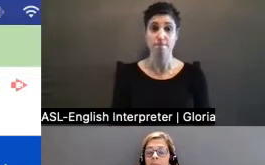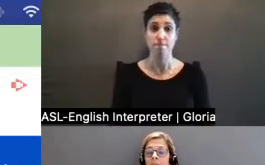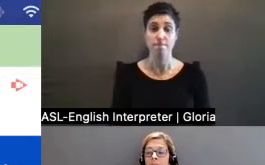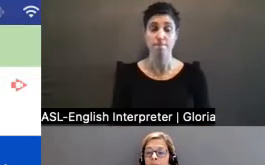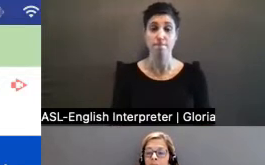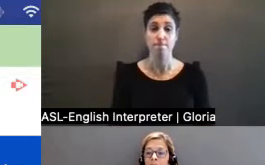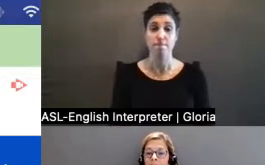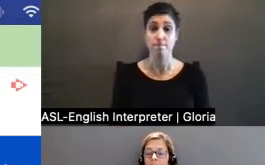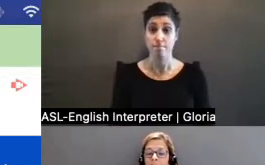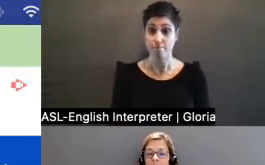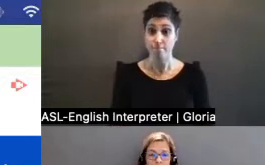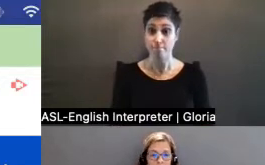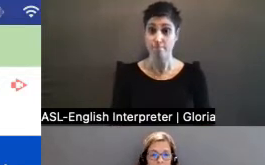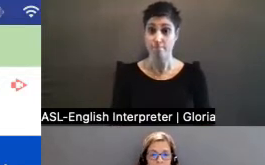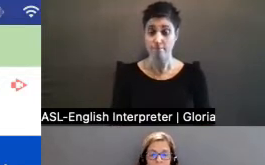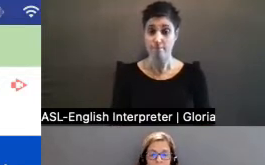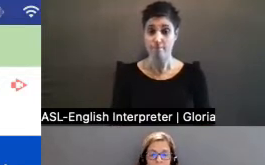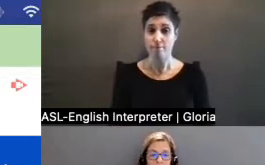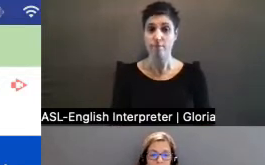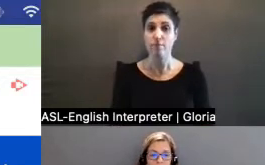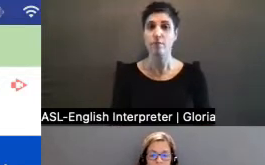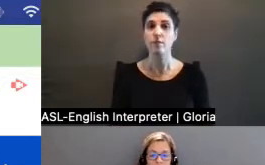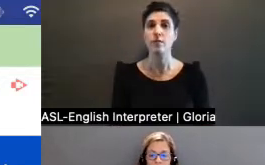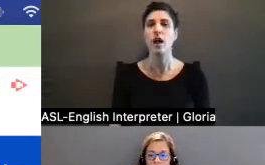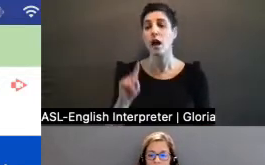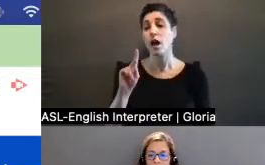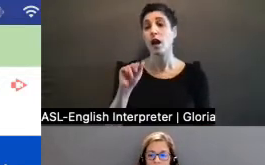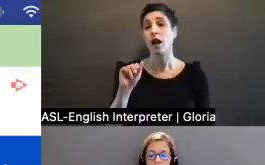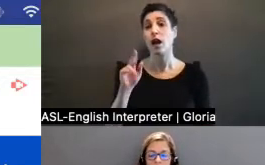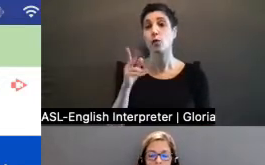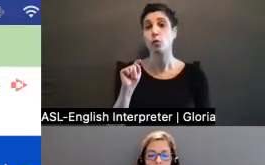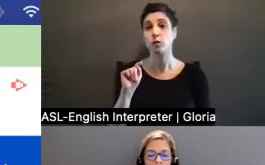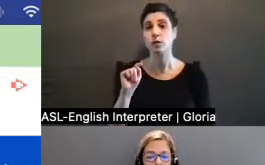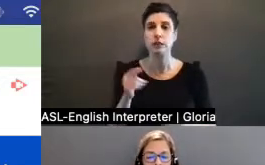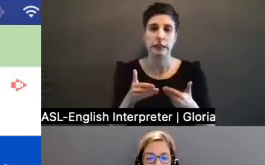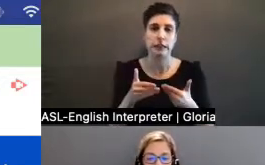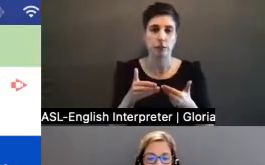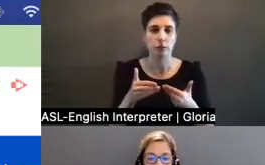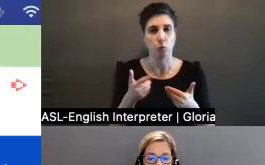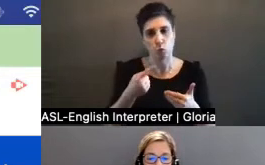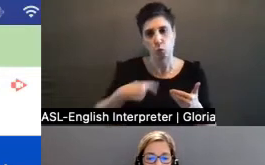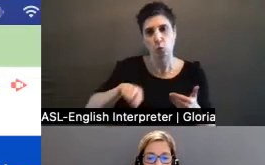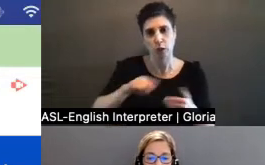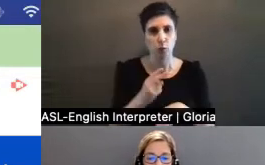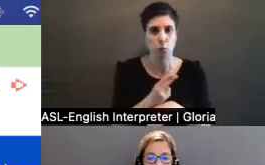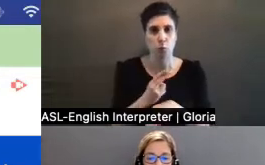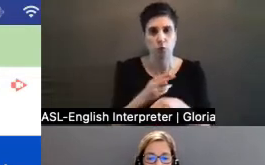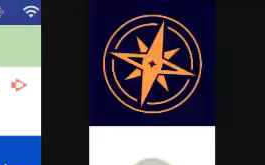Are we good with that? I know Kahoot is one of the tools we use a lot, so it's a bit easier to kind of see the big picture.